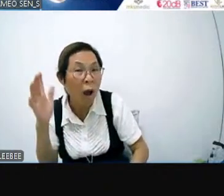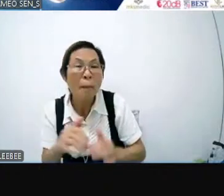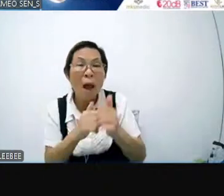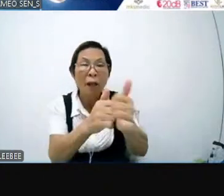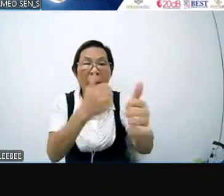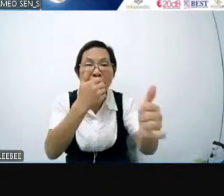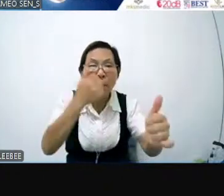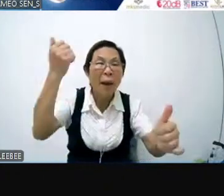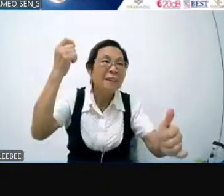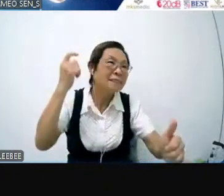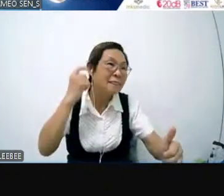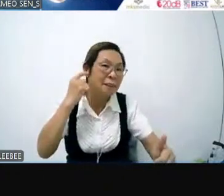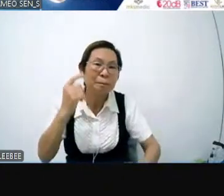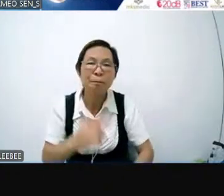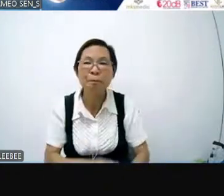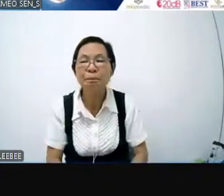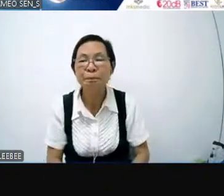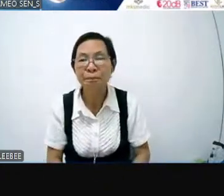ear.